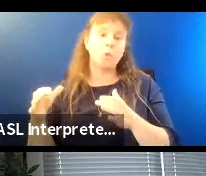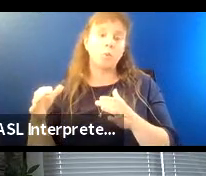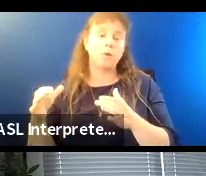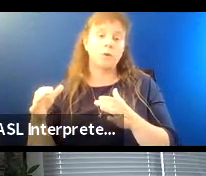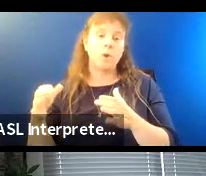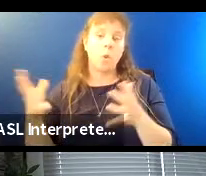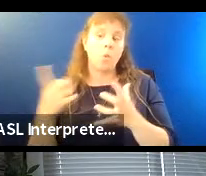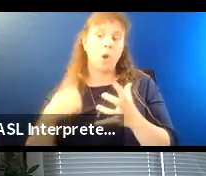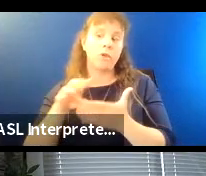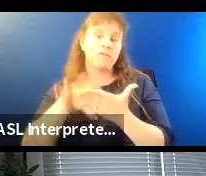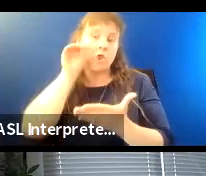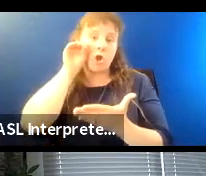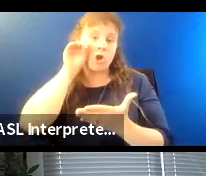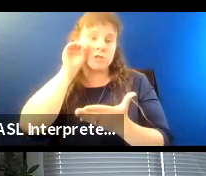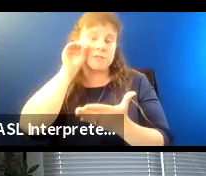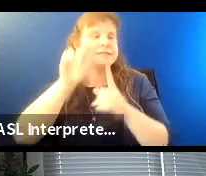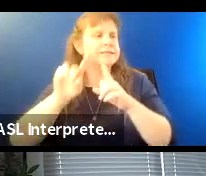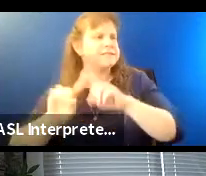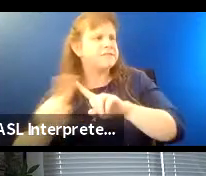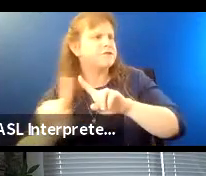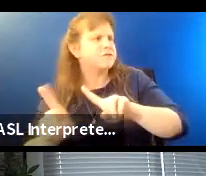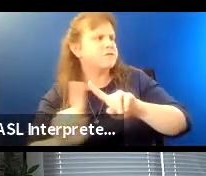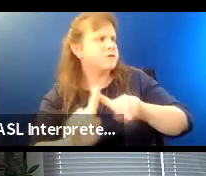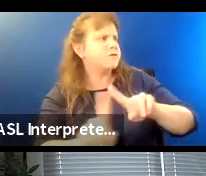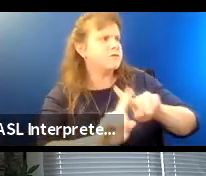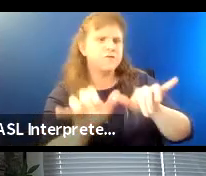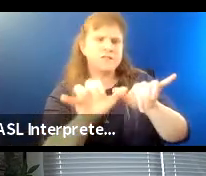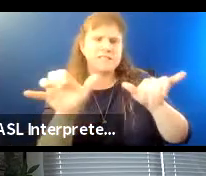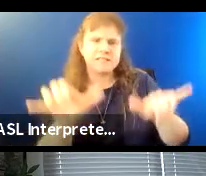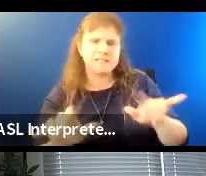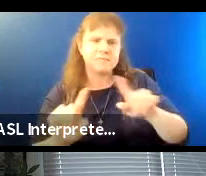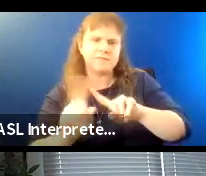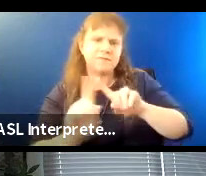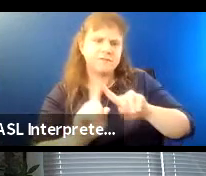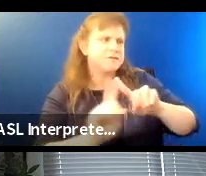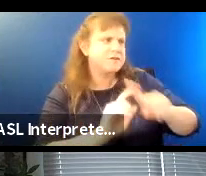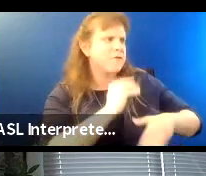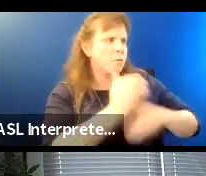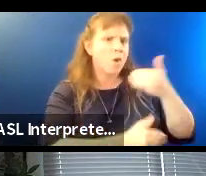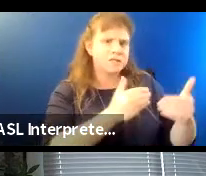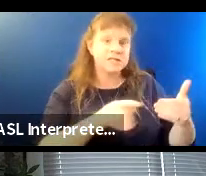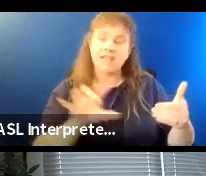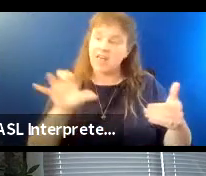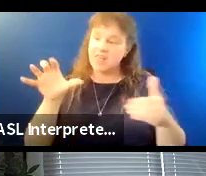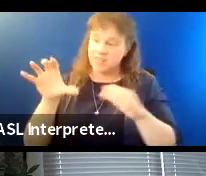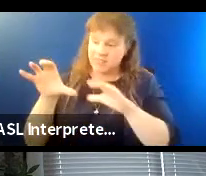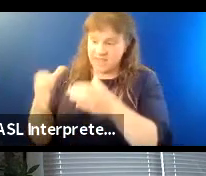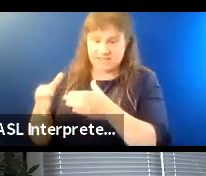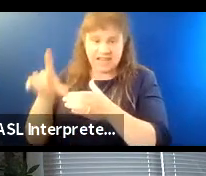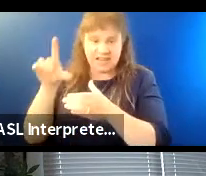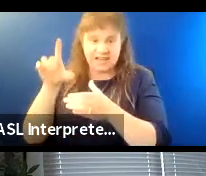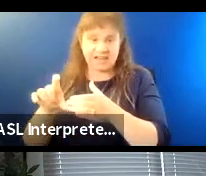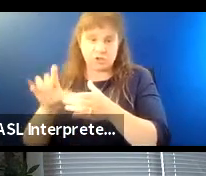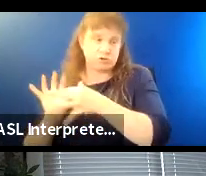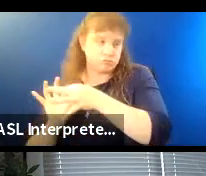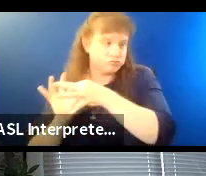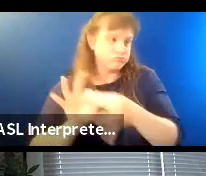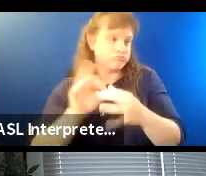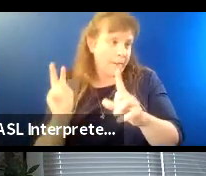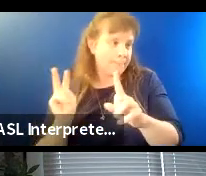our systems and our processes in the Department of Public Health and for the state